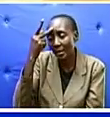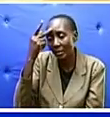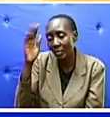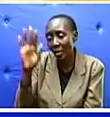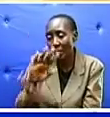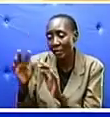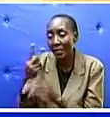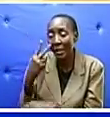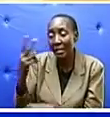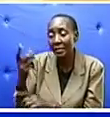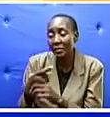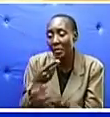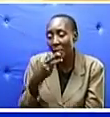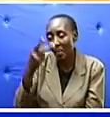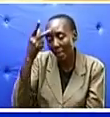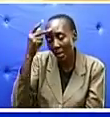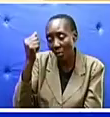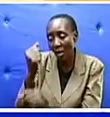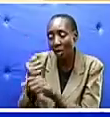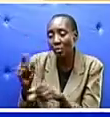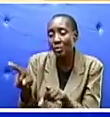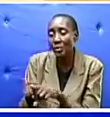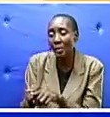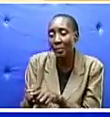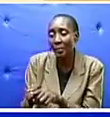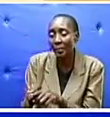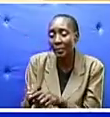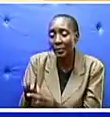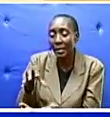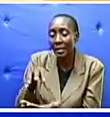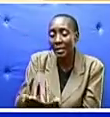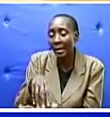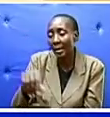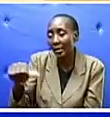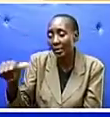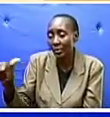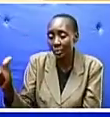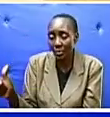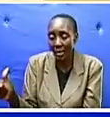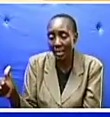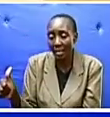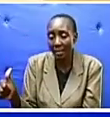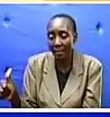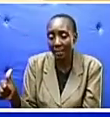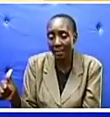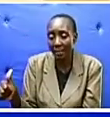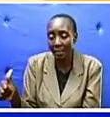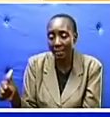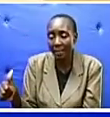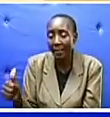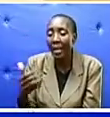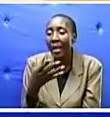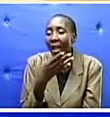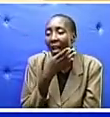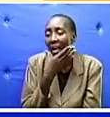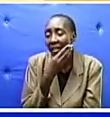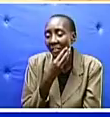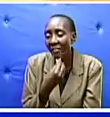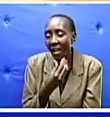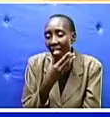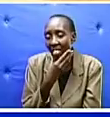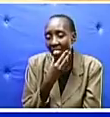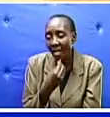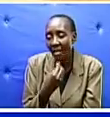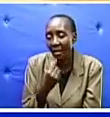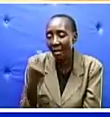their parents, they will do. There's another scenario where a father, it's just a single